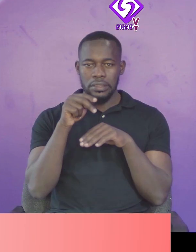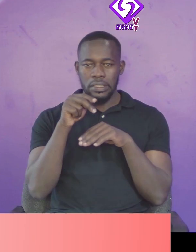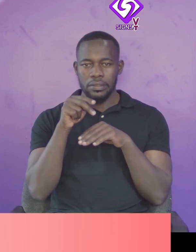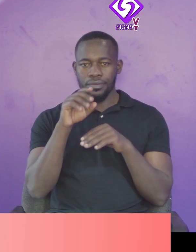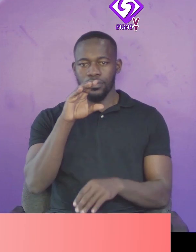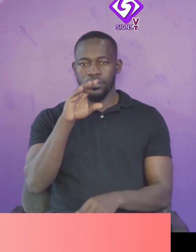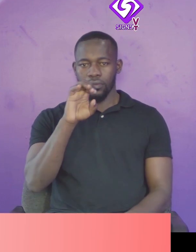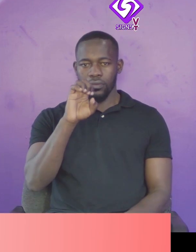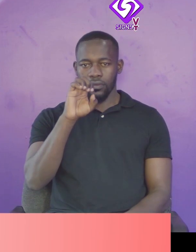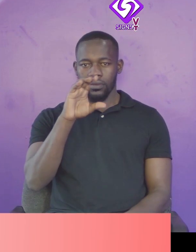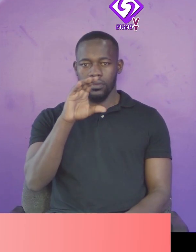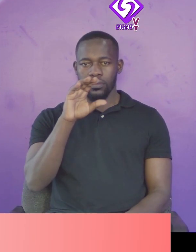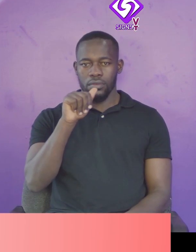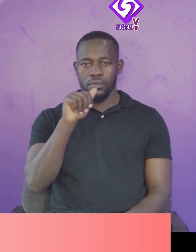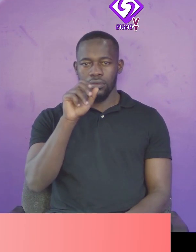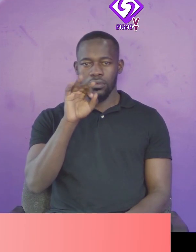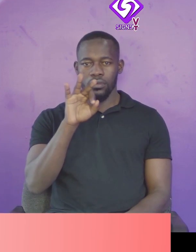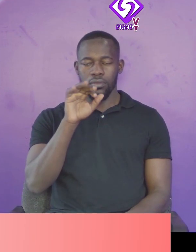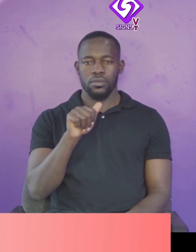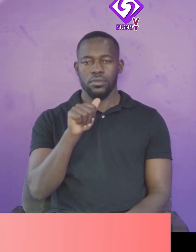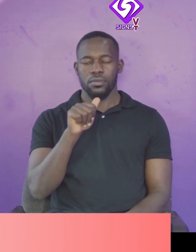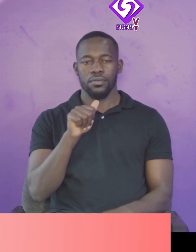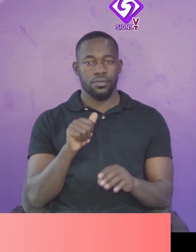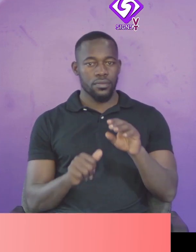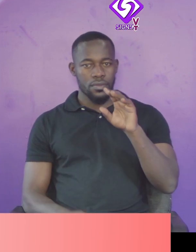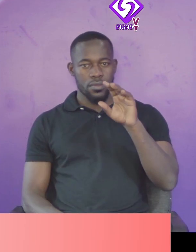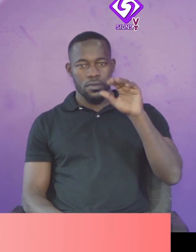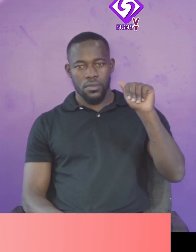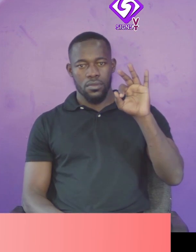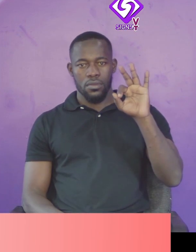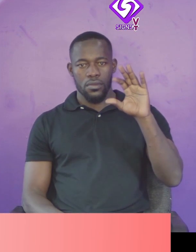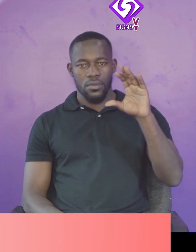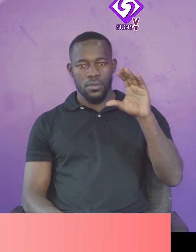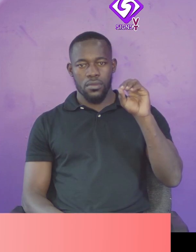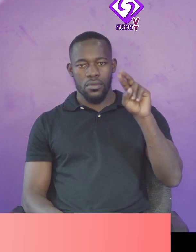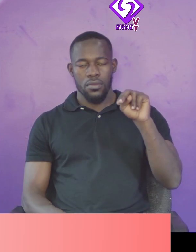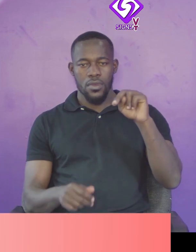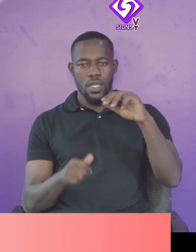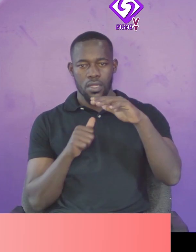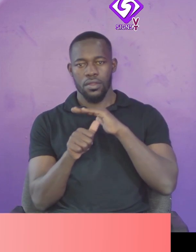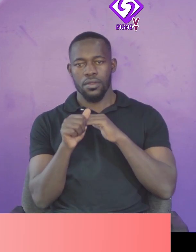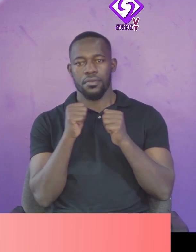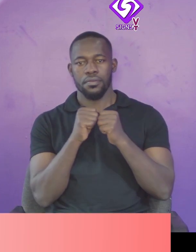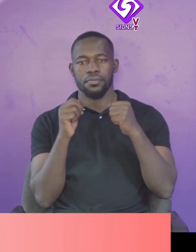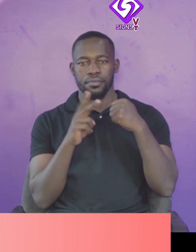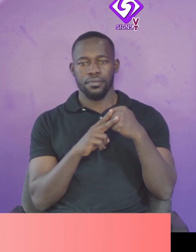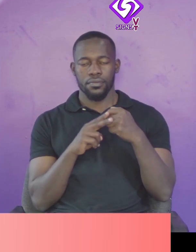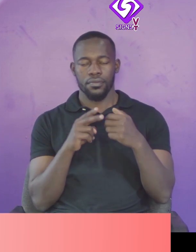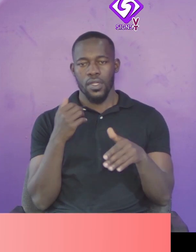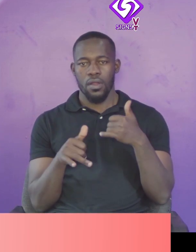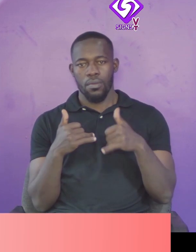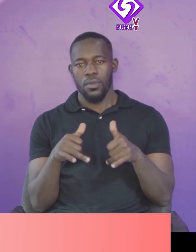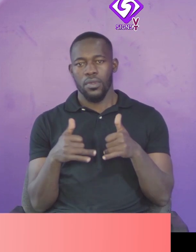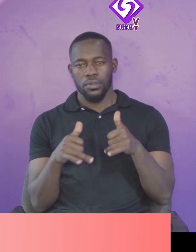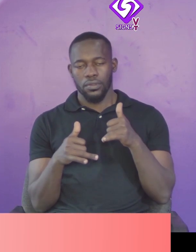Sekafa AFCON qualifiers for the under-17, they played a